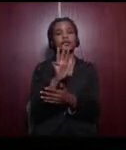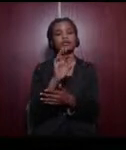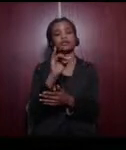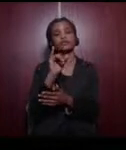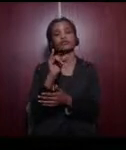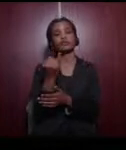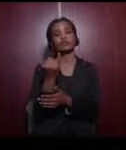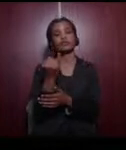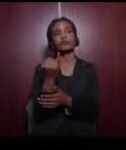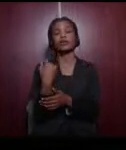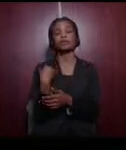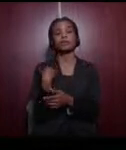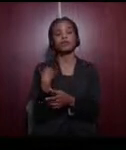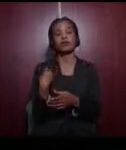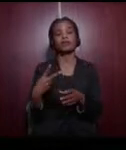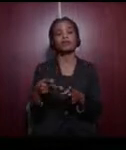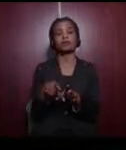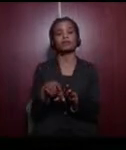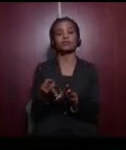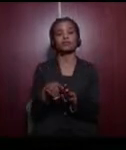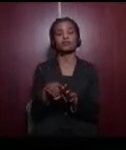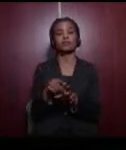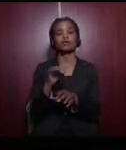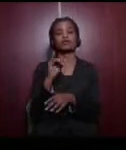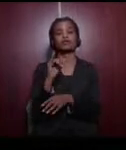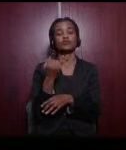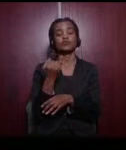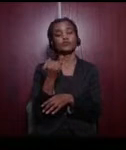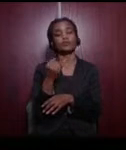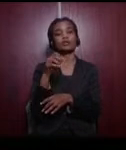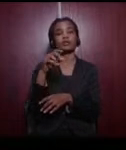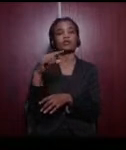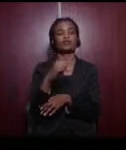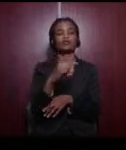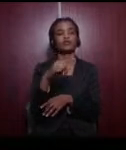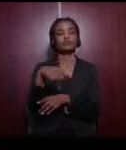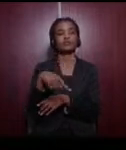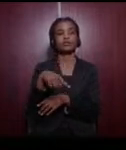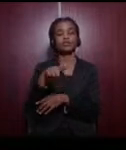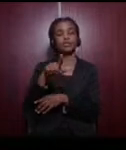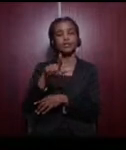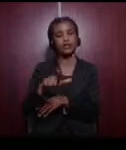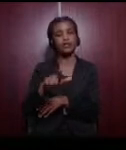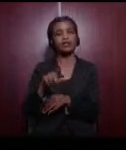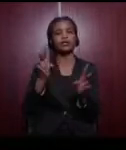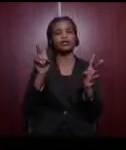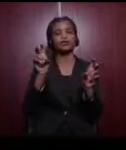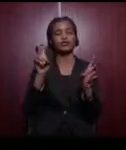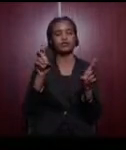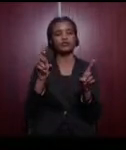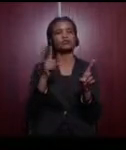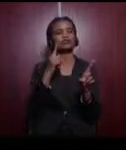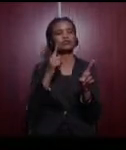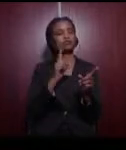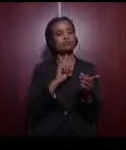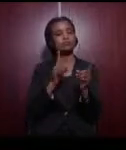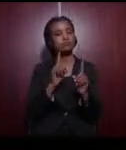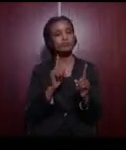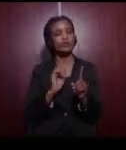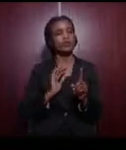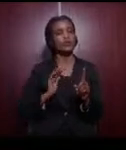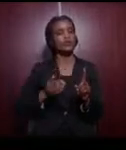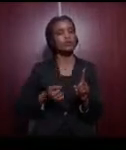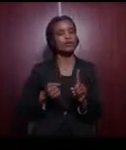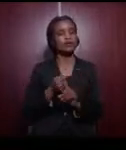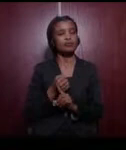GPL. Several matters were discussed, usually that day, like women abuse, GPL programs, and